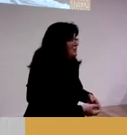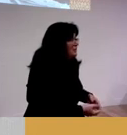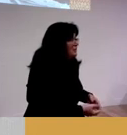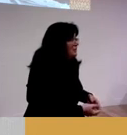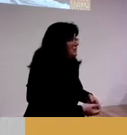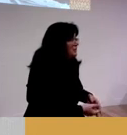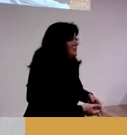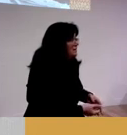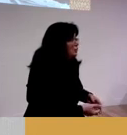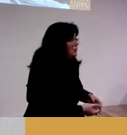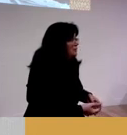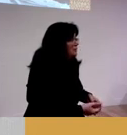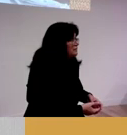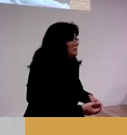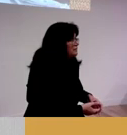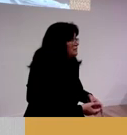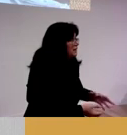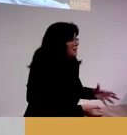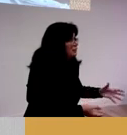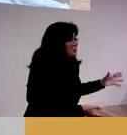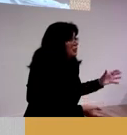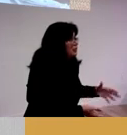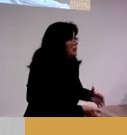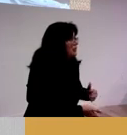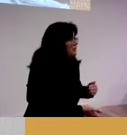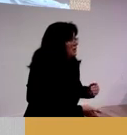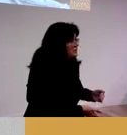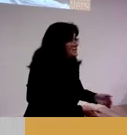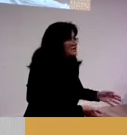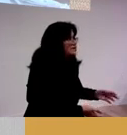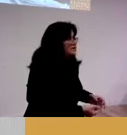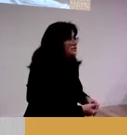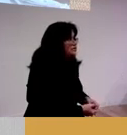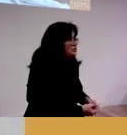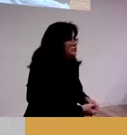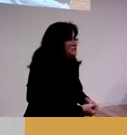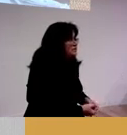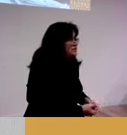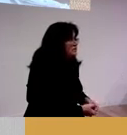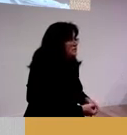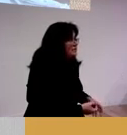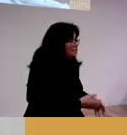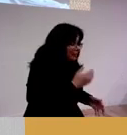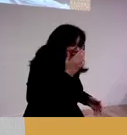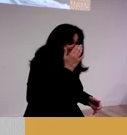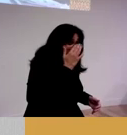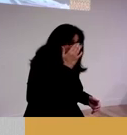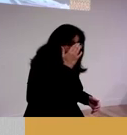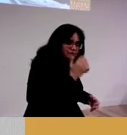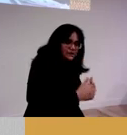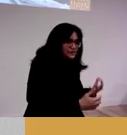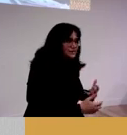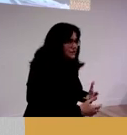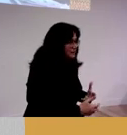grandmother's brother and his wife. And he would walk and just listen to the stories. My